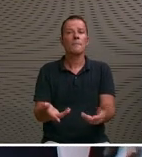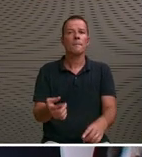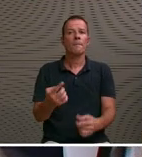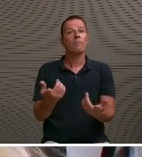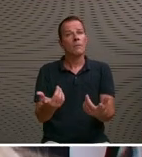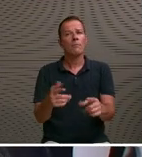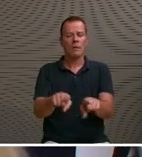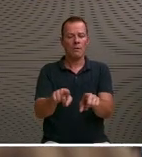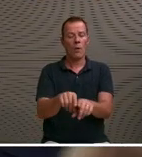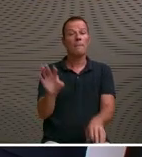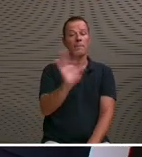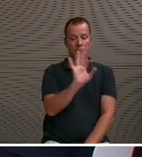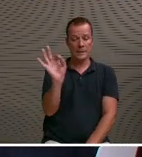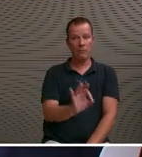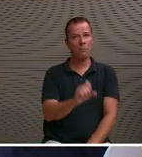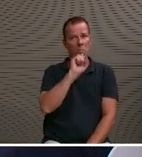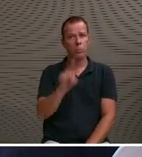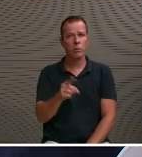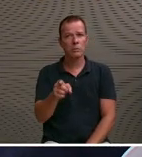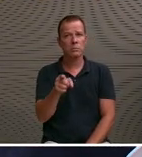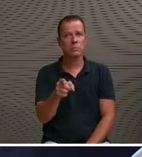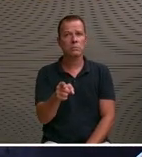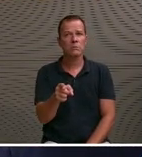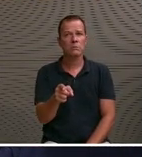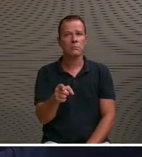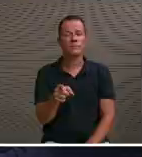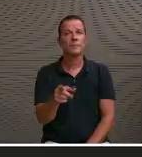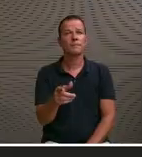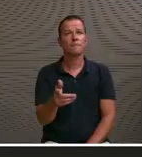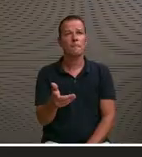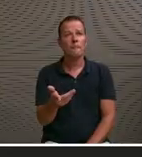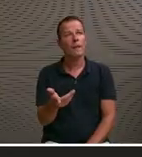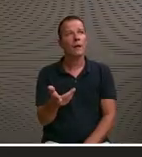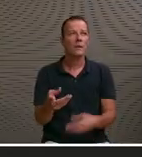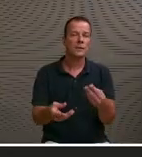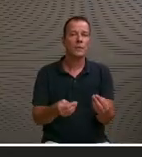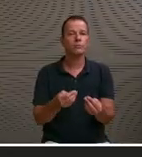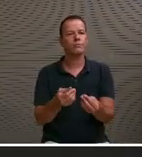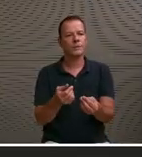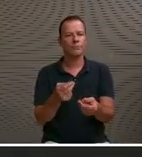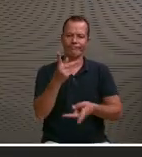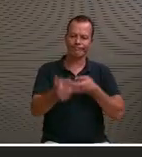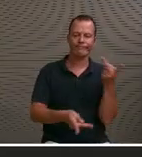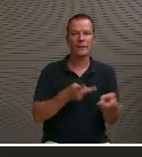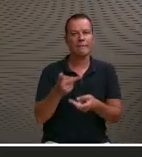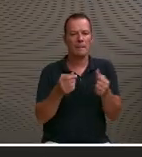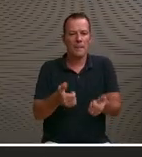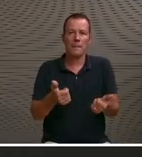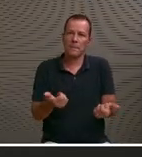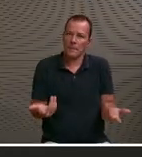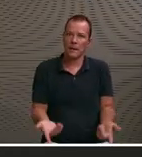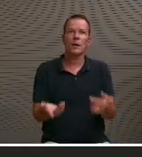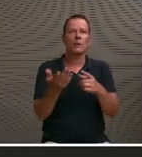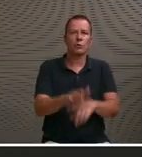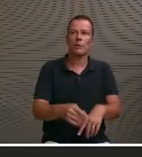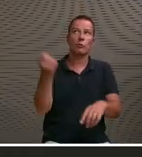that are either really commercially mature or pretty commercially mature, right? Think hydro, solar, wind, that kind of stuff. Here,